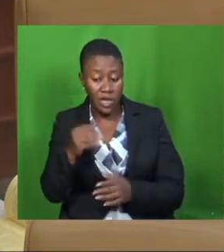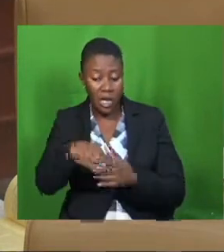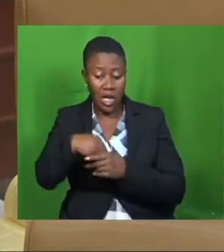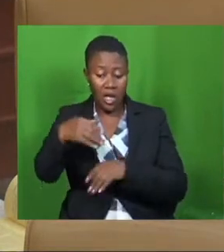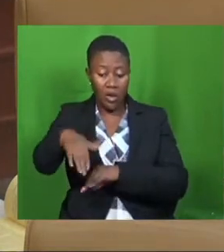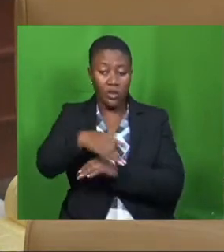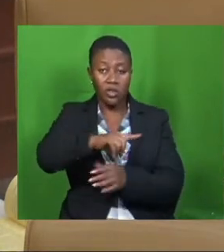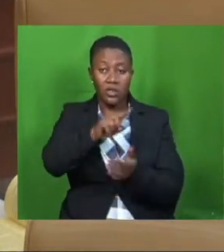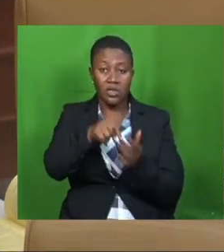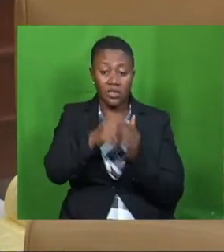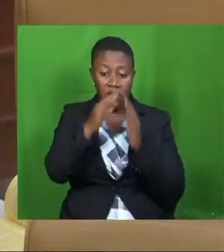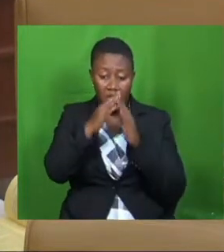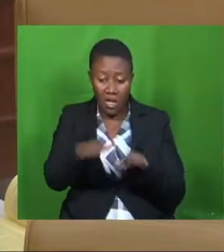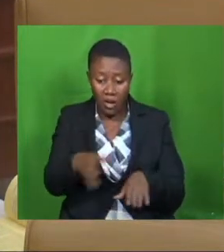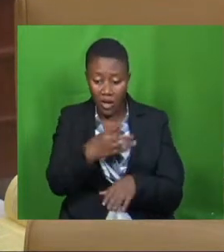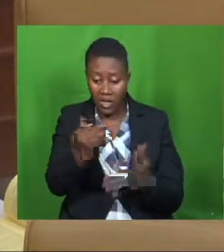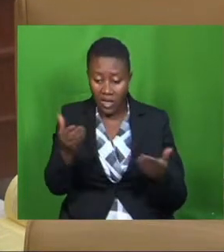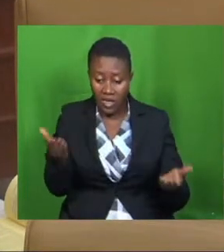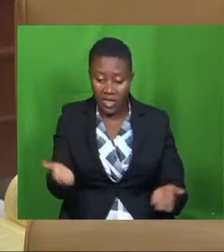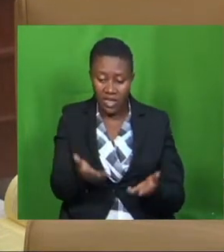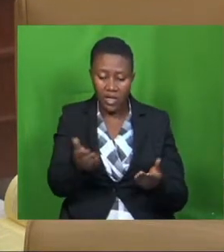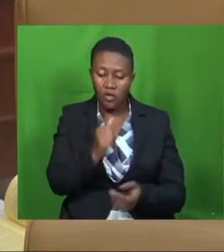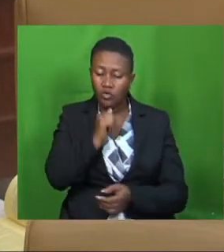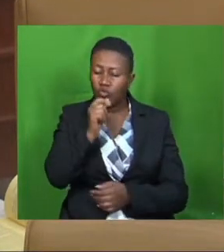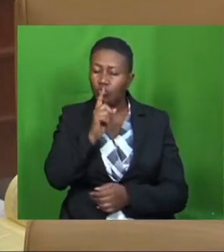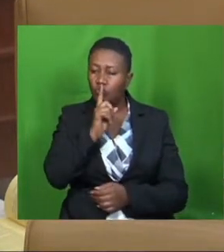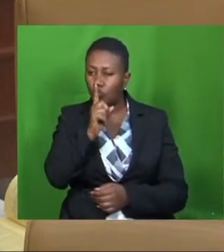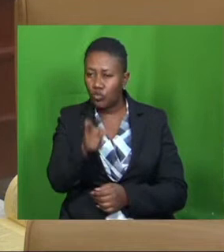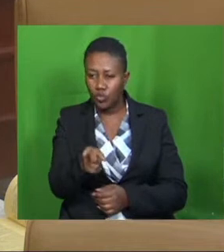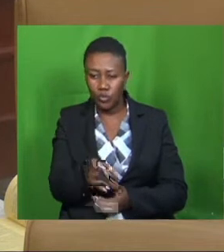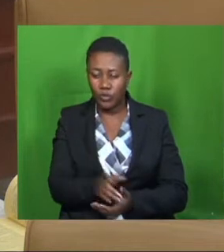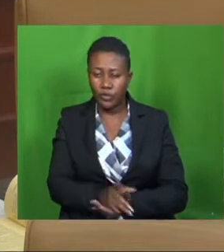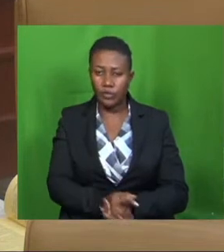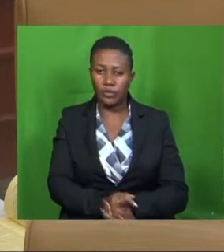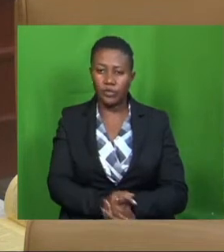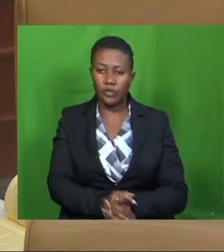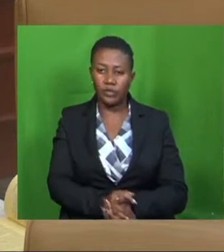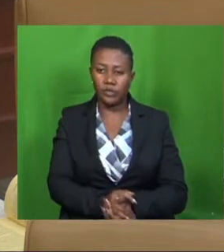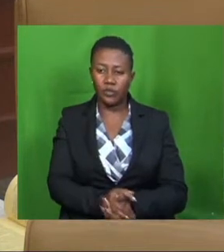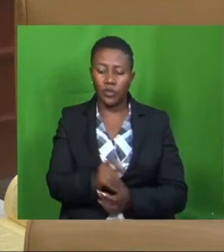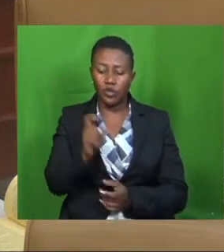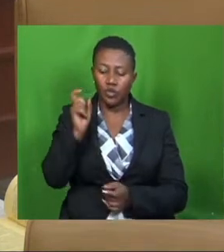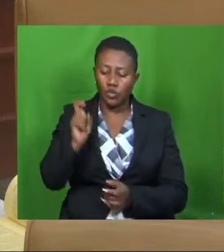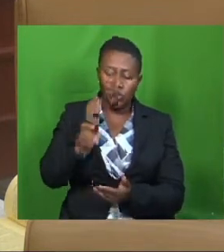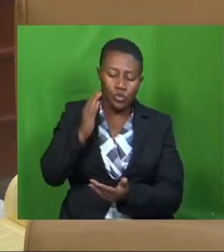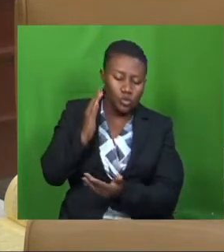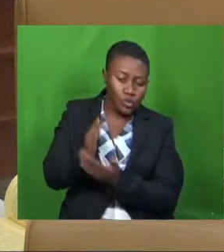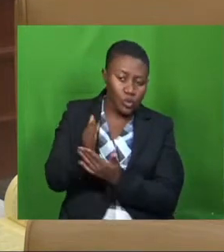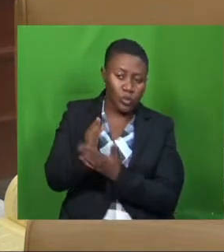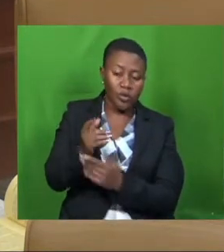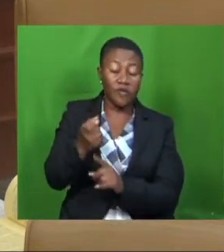applied for retrospective approval of the single source procurement.